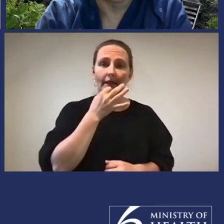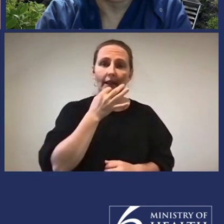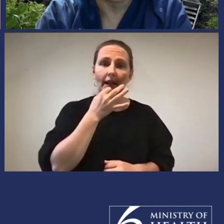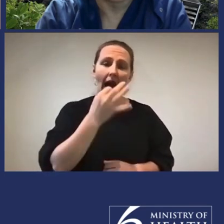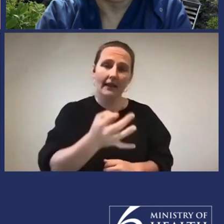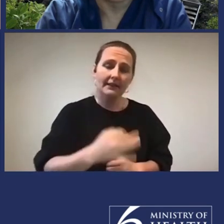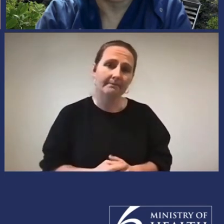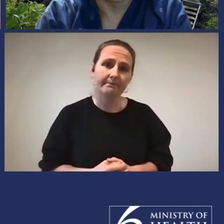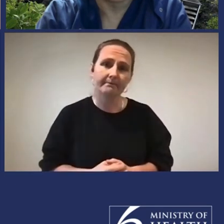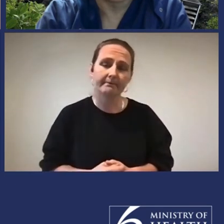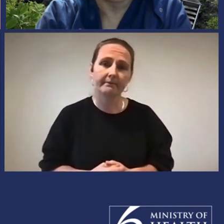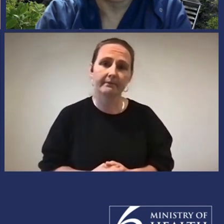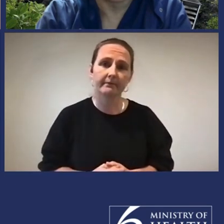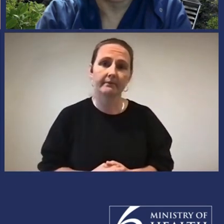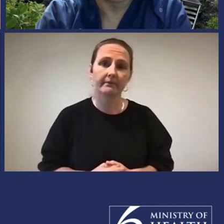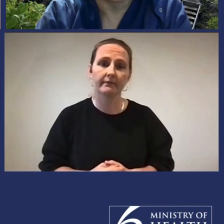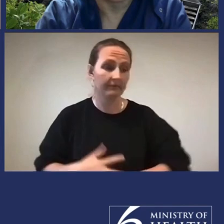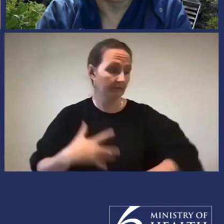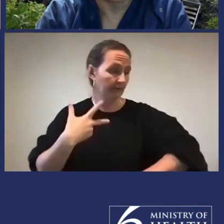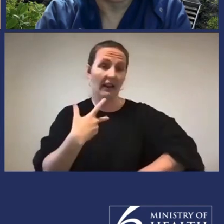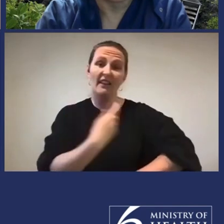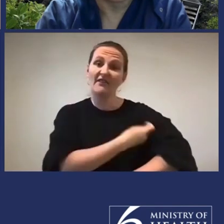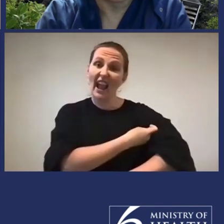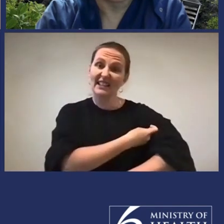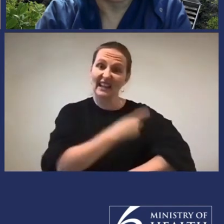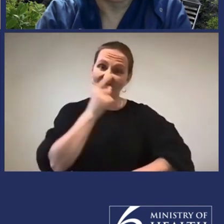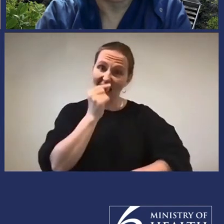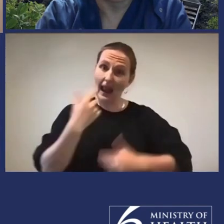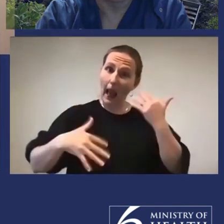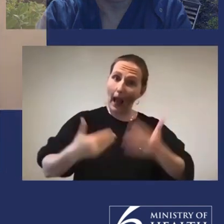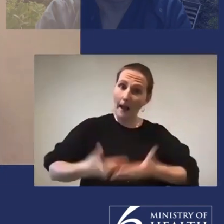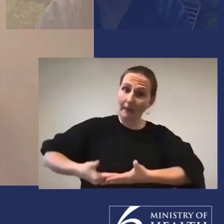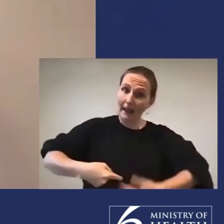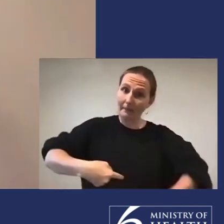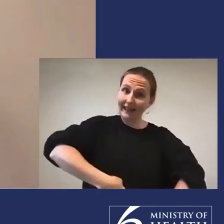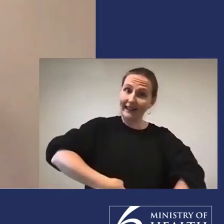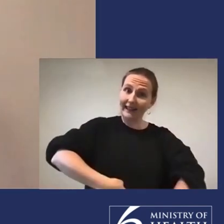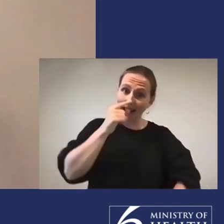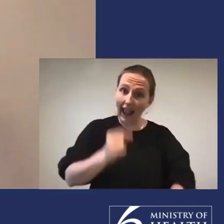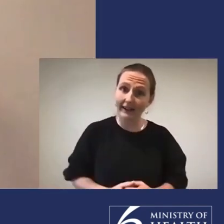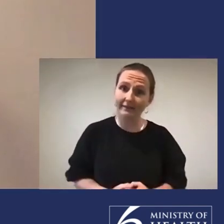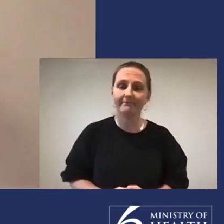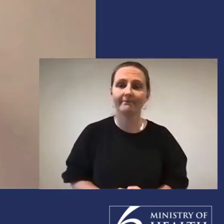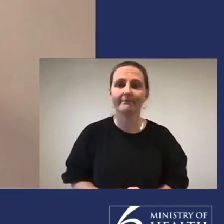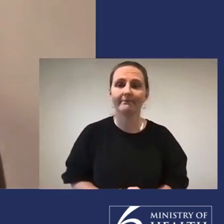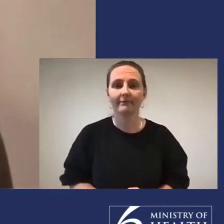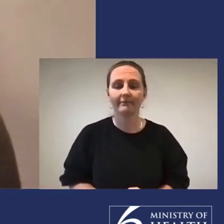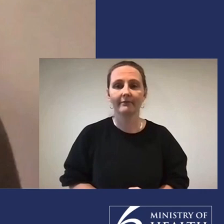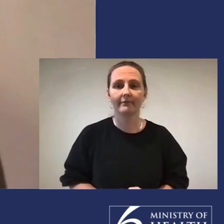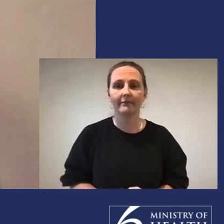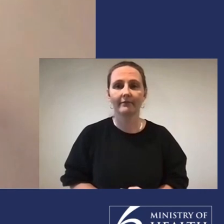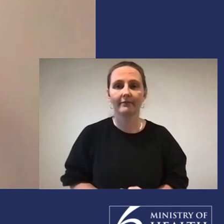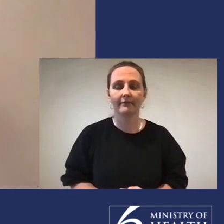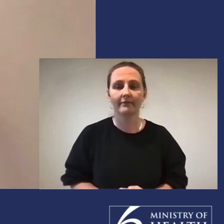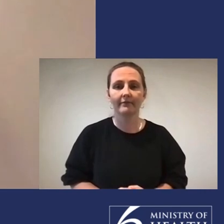Will the vaccine hurt our bubbas? So what we do know is that every study that